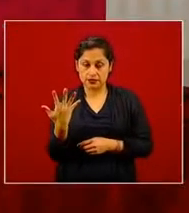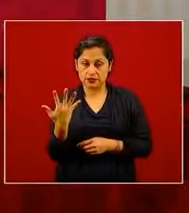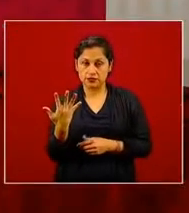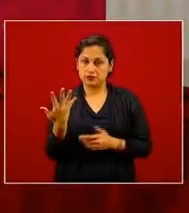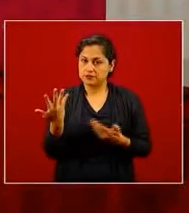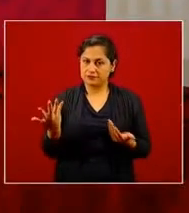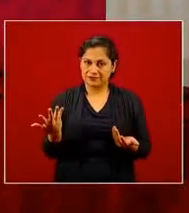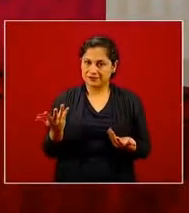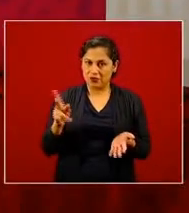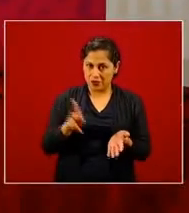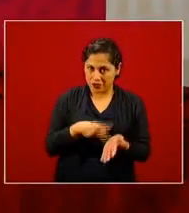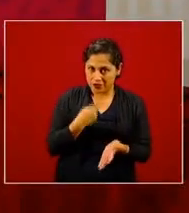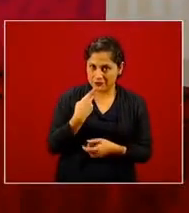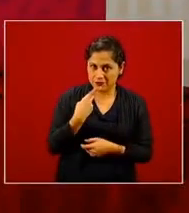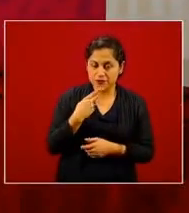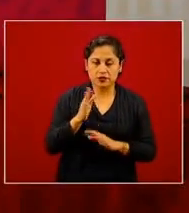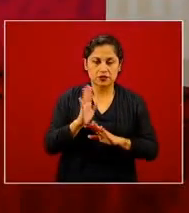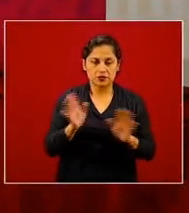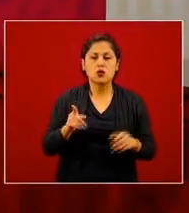that